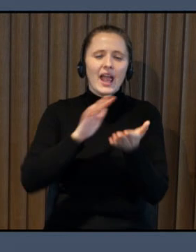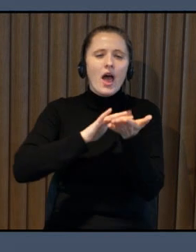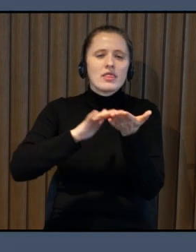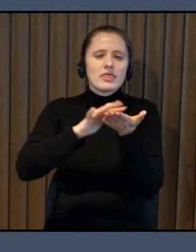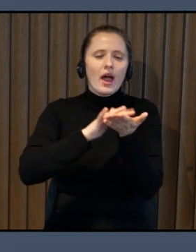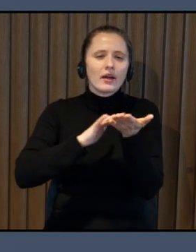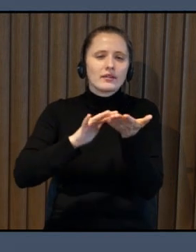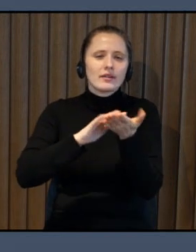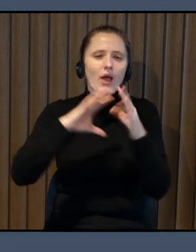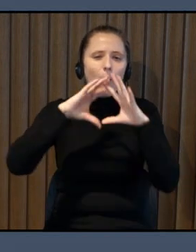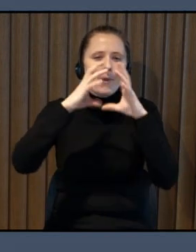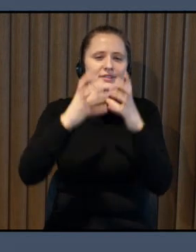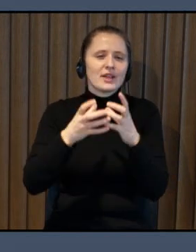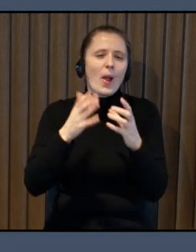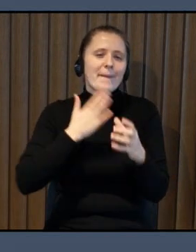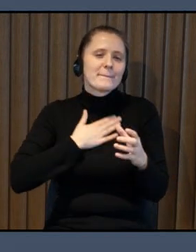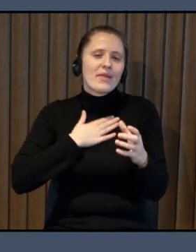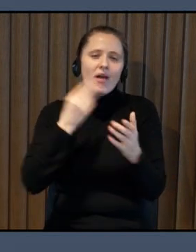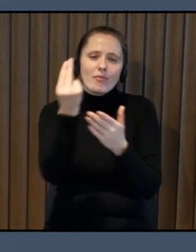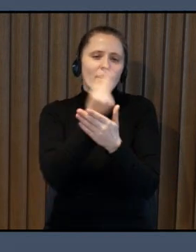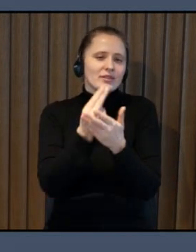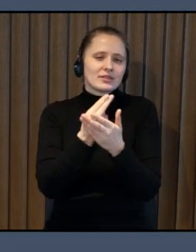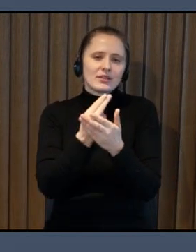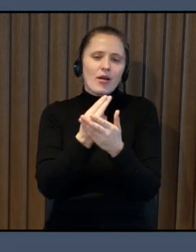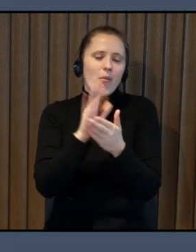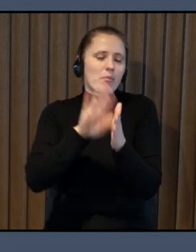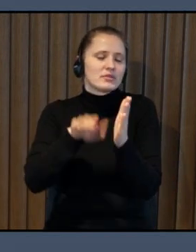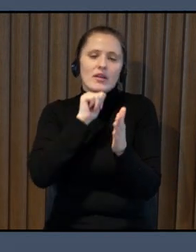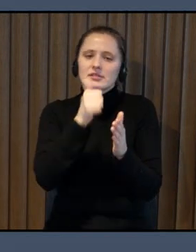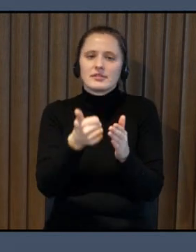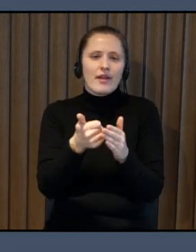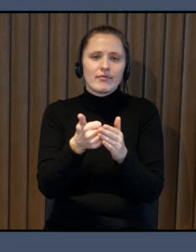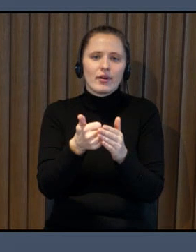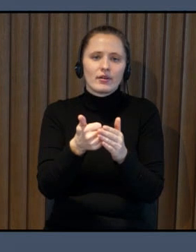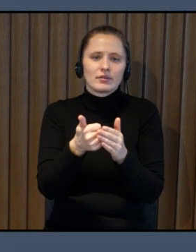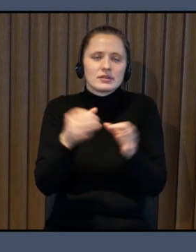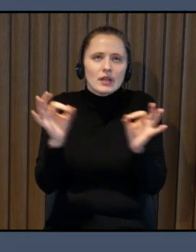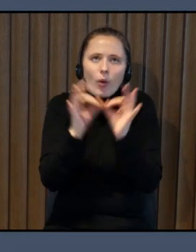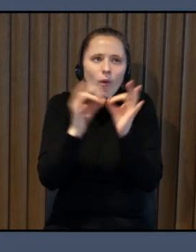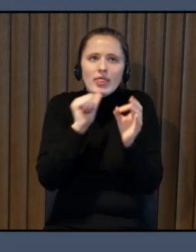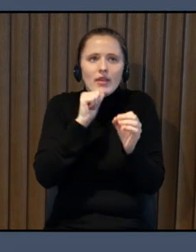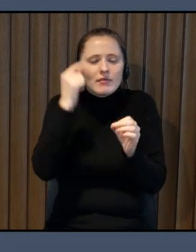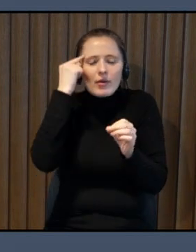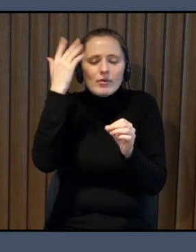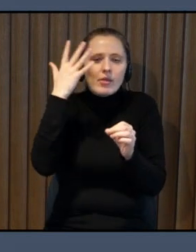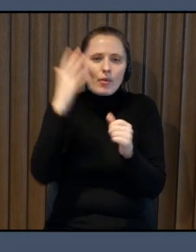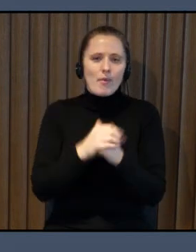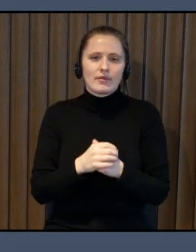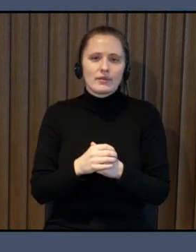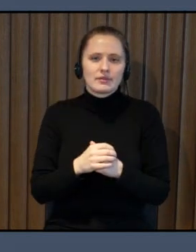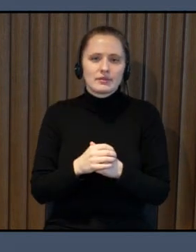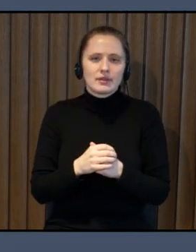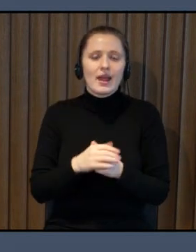of art. And tactile dimension is indispensable in my art, because I cannot